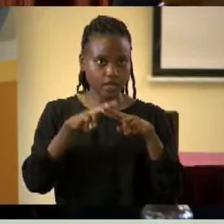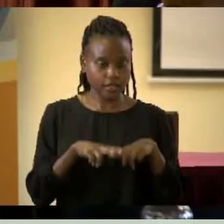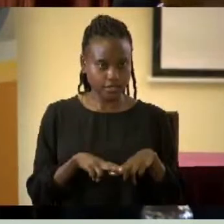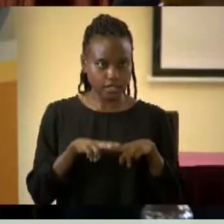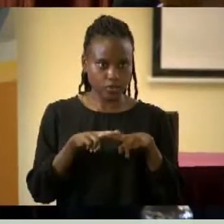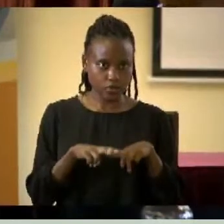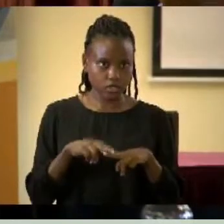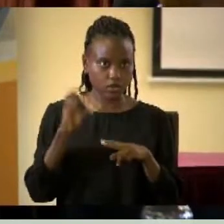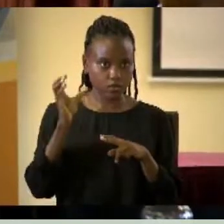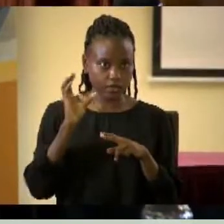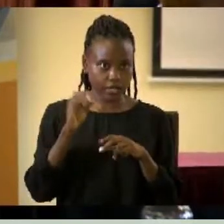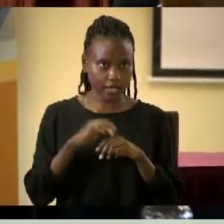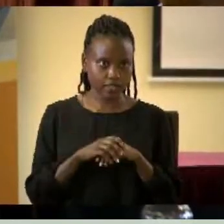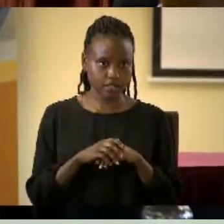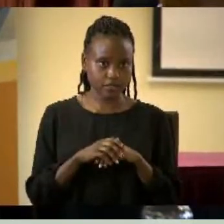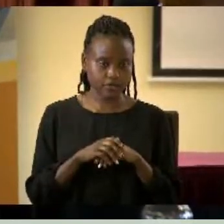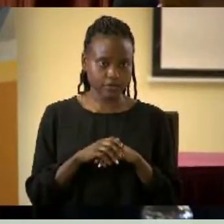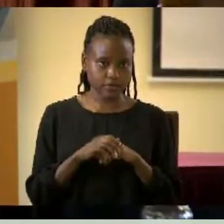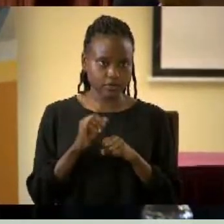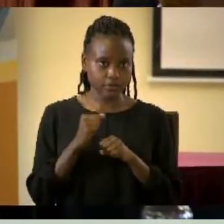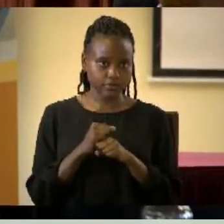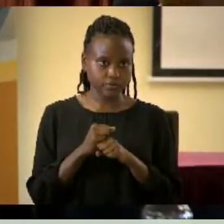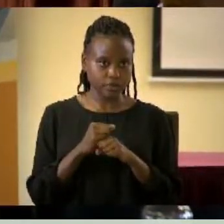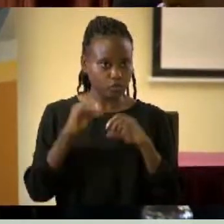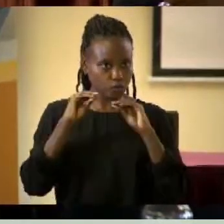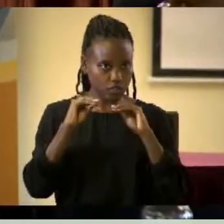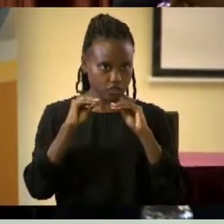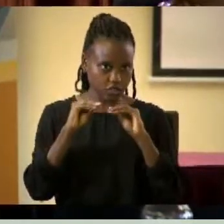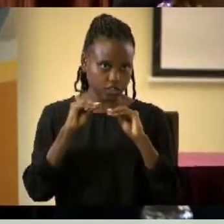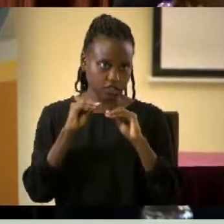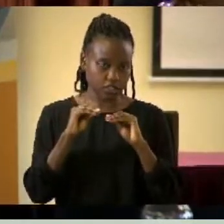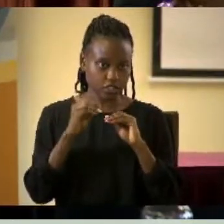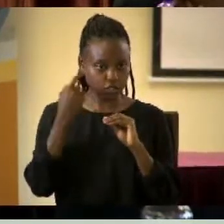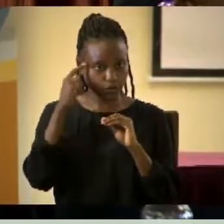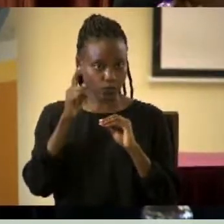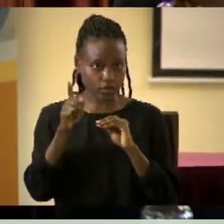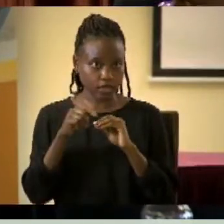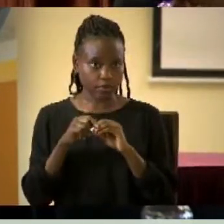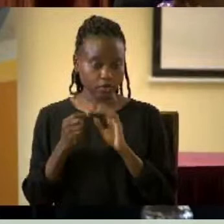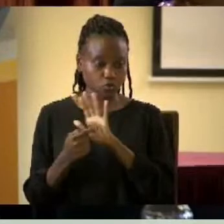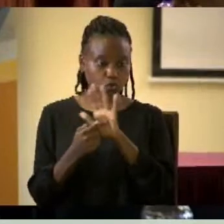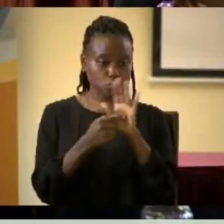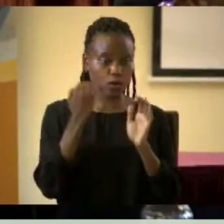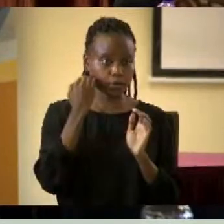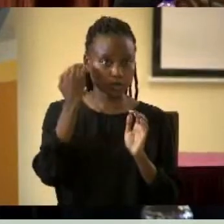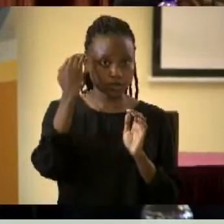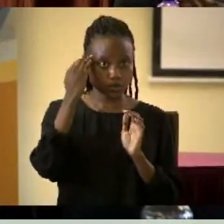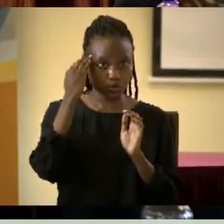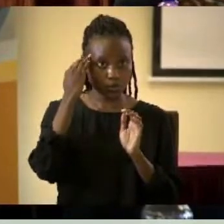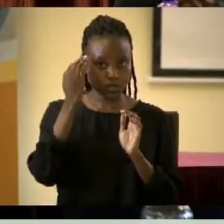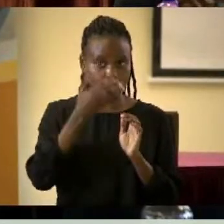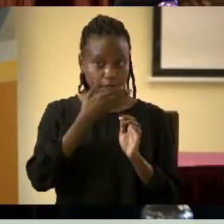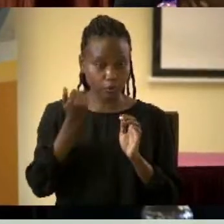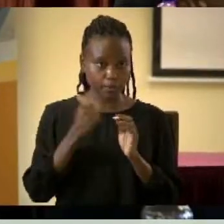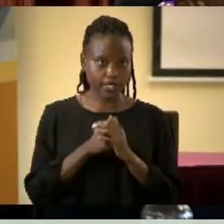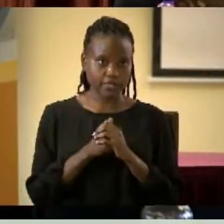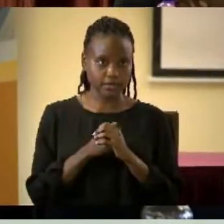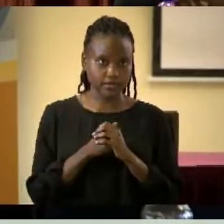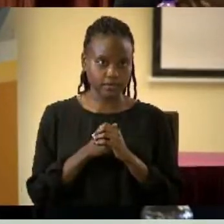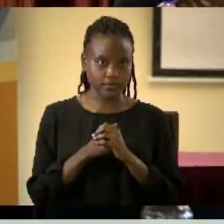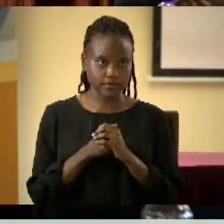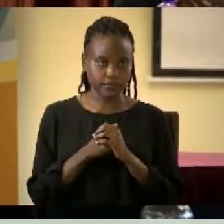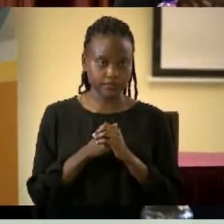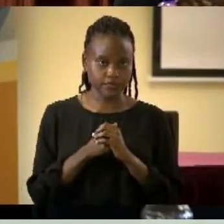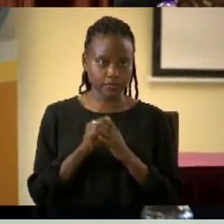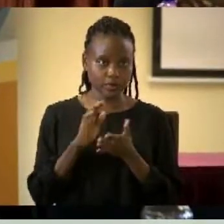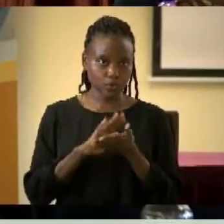end just to do pre-trial counseling with them in order for them to be able to testify in court properly without them breaking down, without it